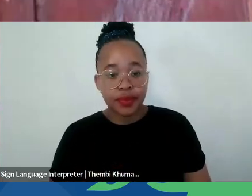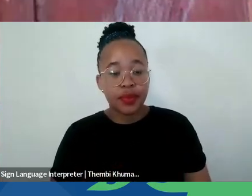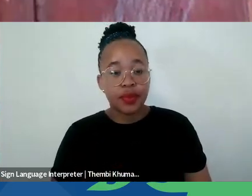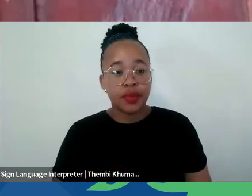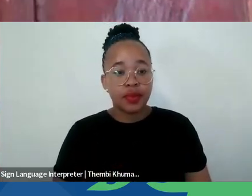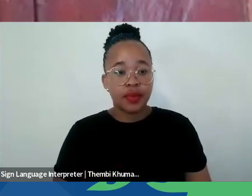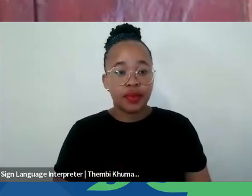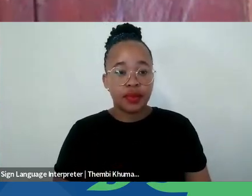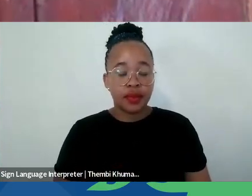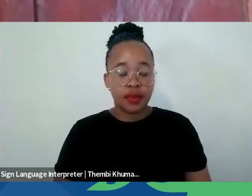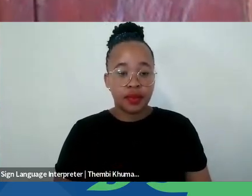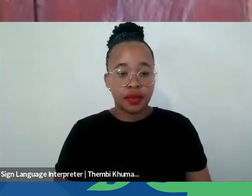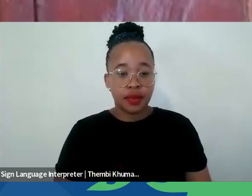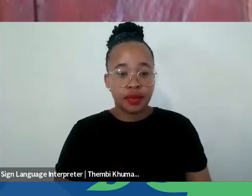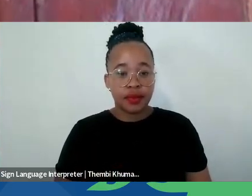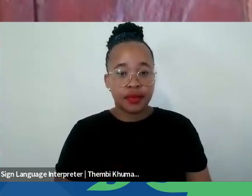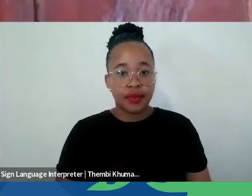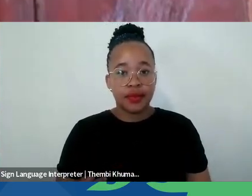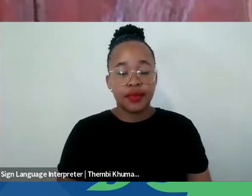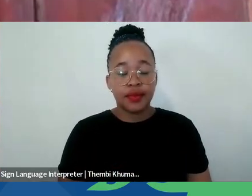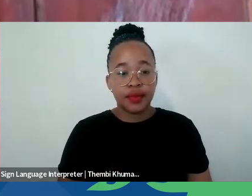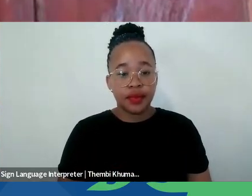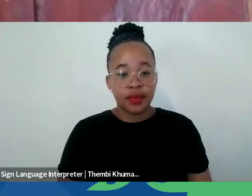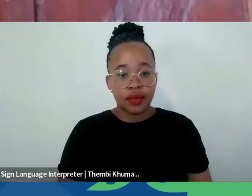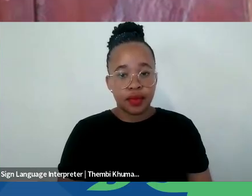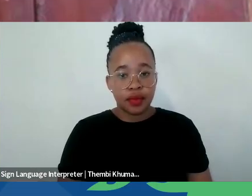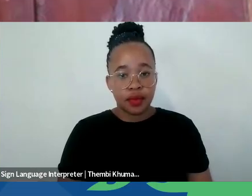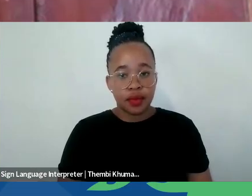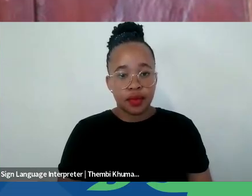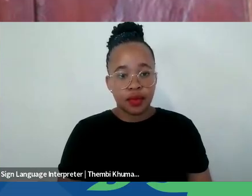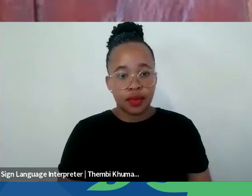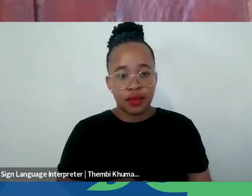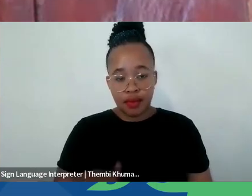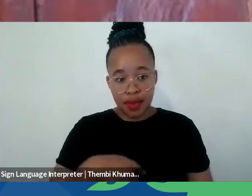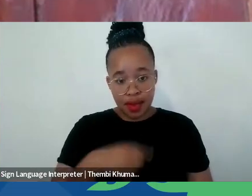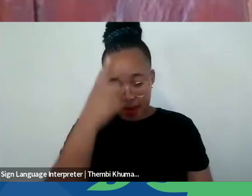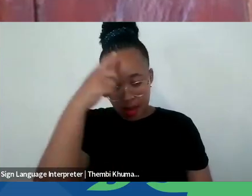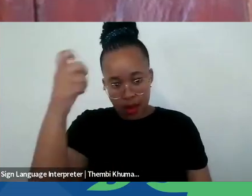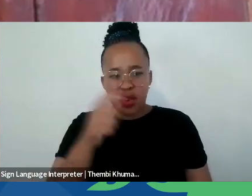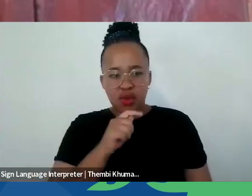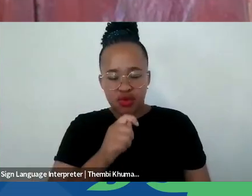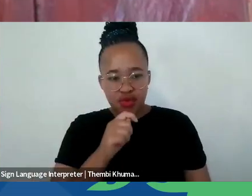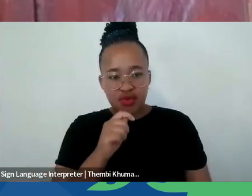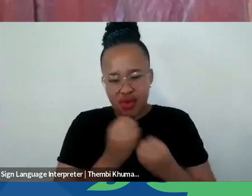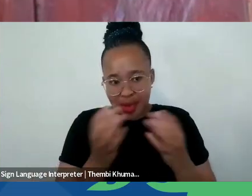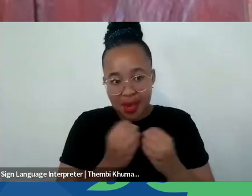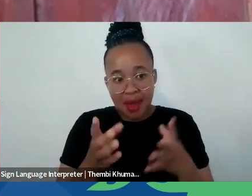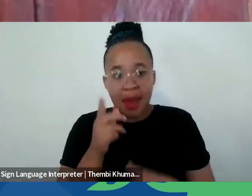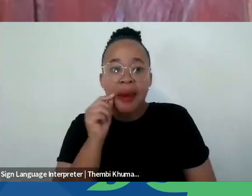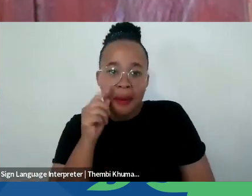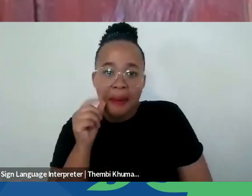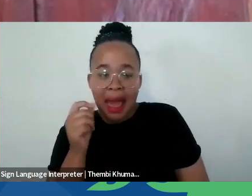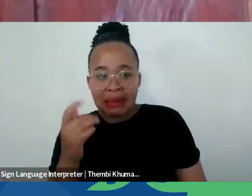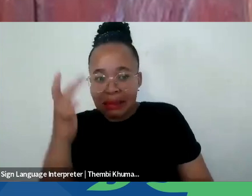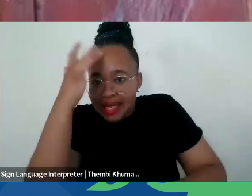So, like, I believe even in their own view, they say that men could get away with some things that